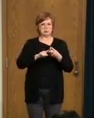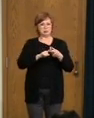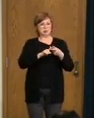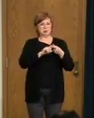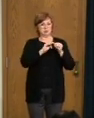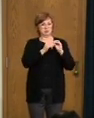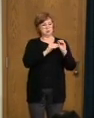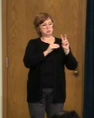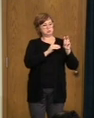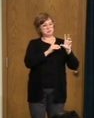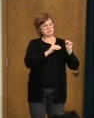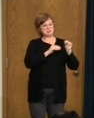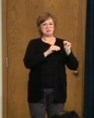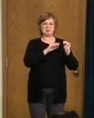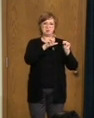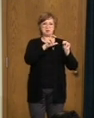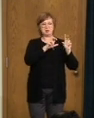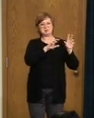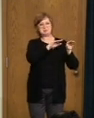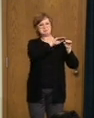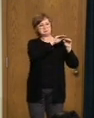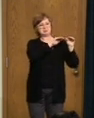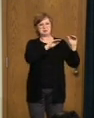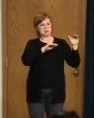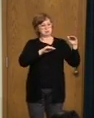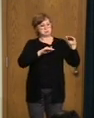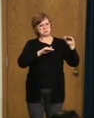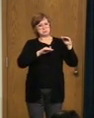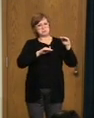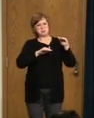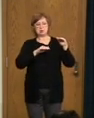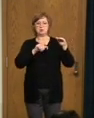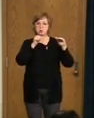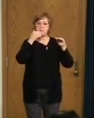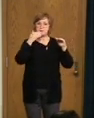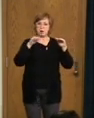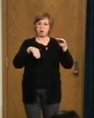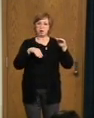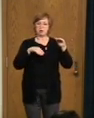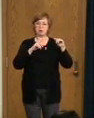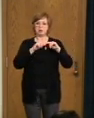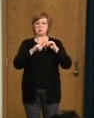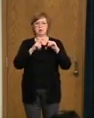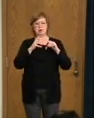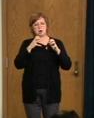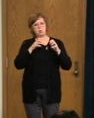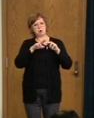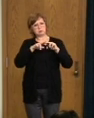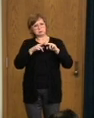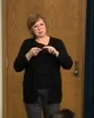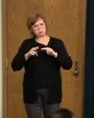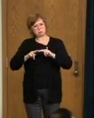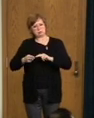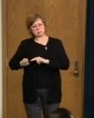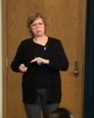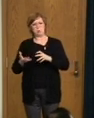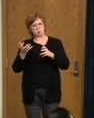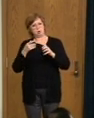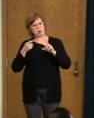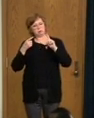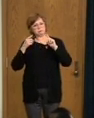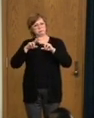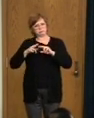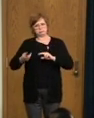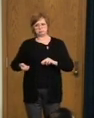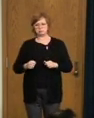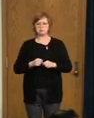going down. So this just shows there are total and active cases, and we are seeing a bit of a decline